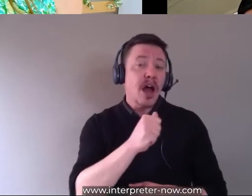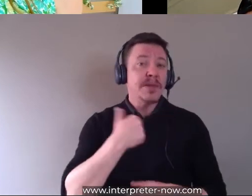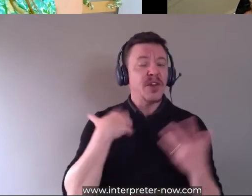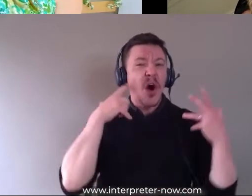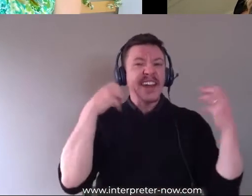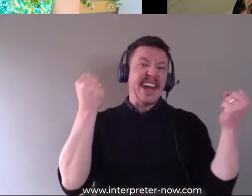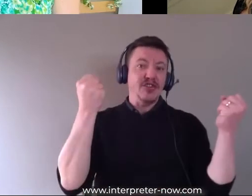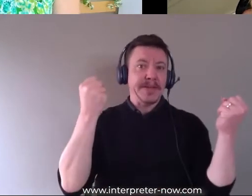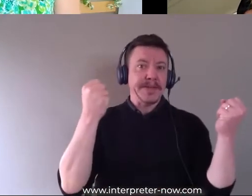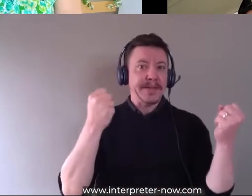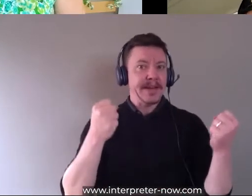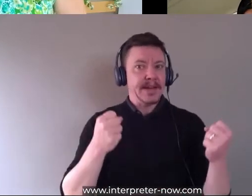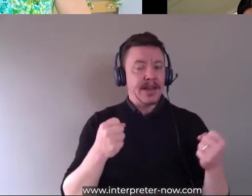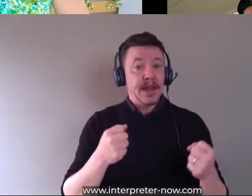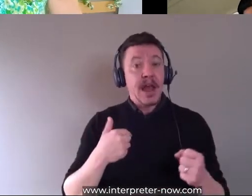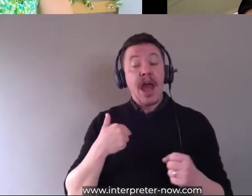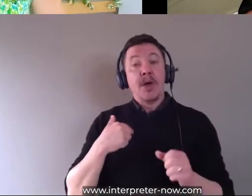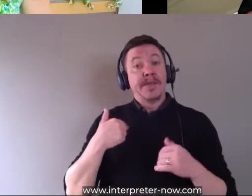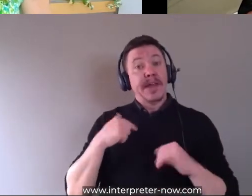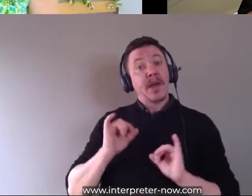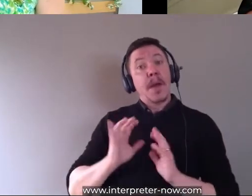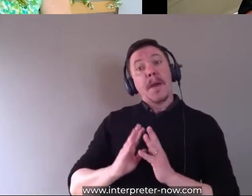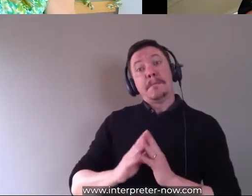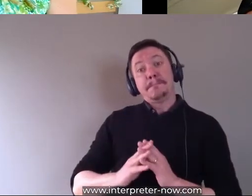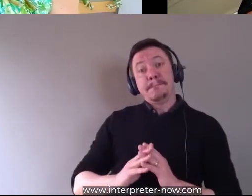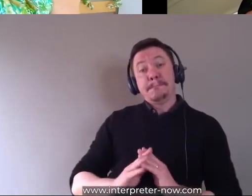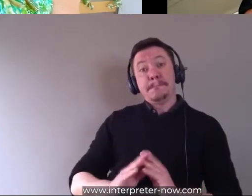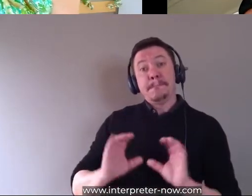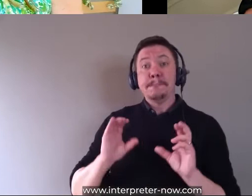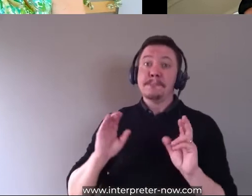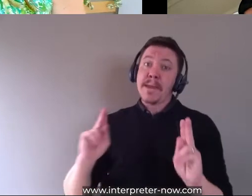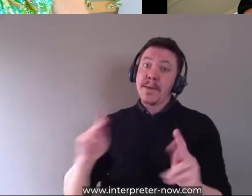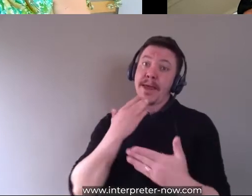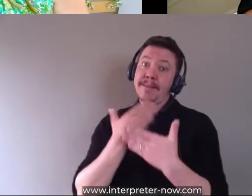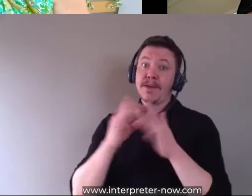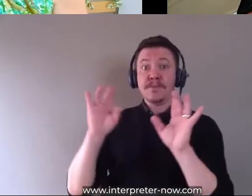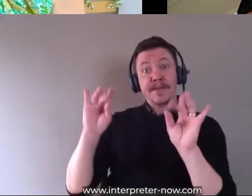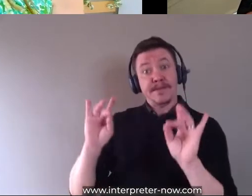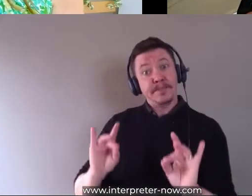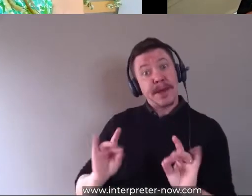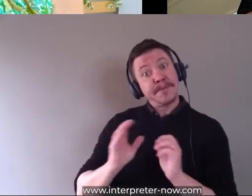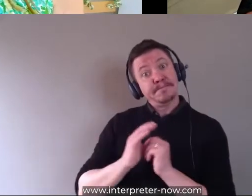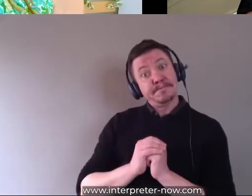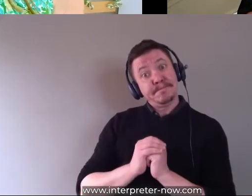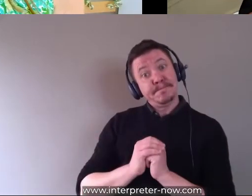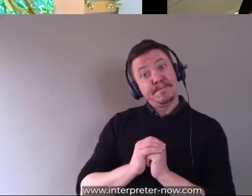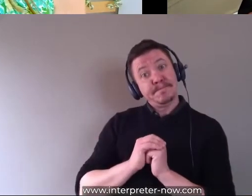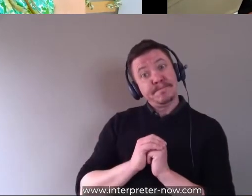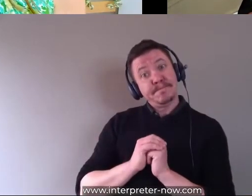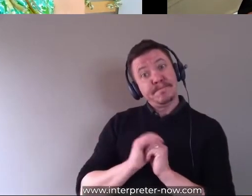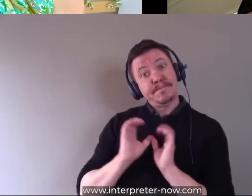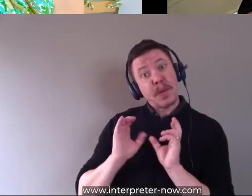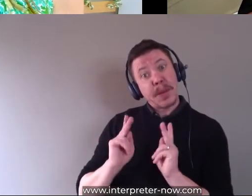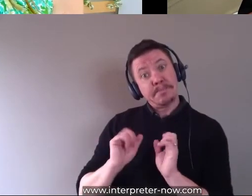audacious. And I was like, excellent. Oh. Thank you for the feedback. Noted.